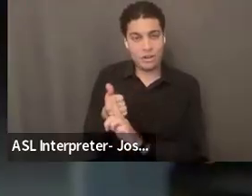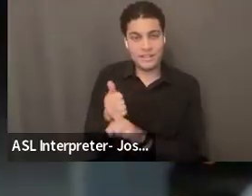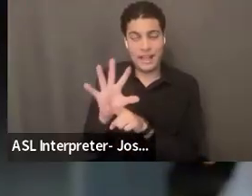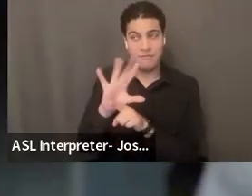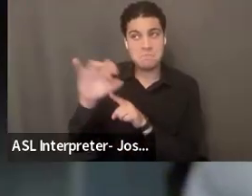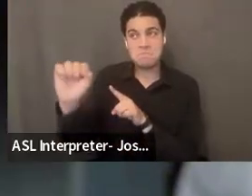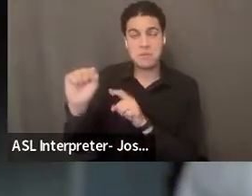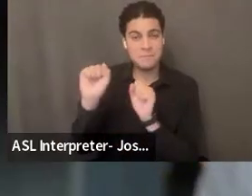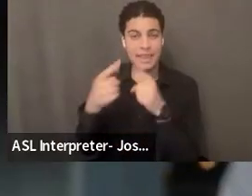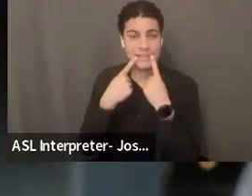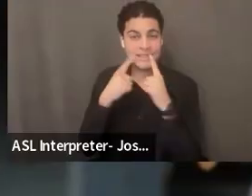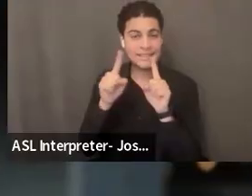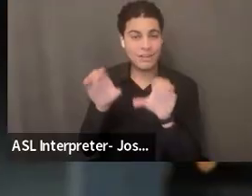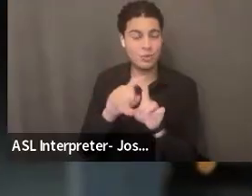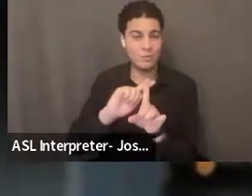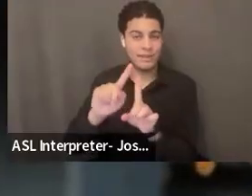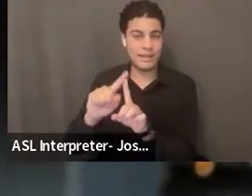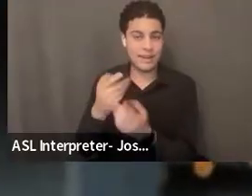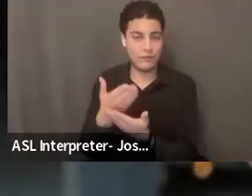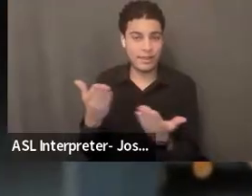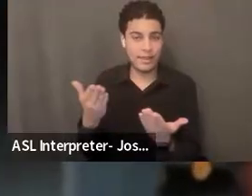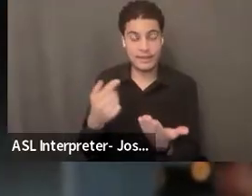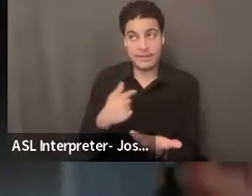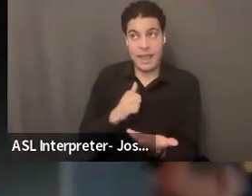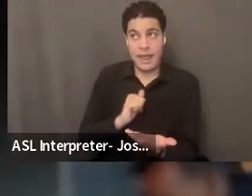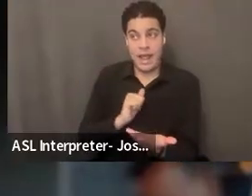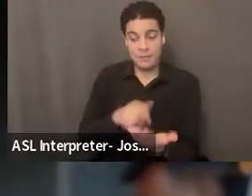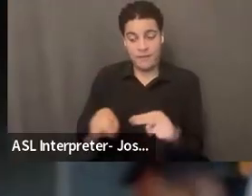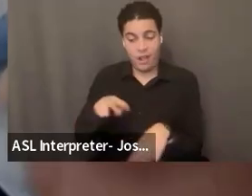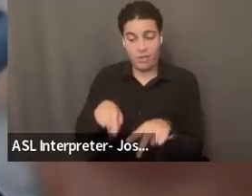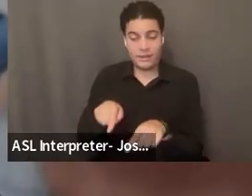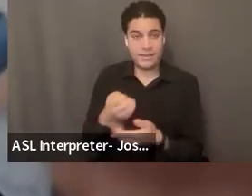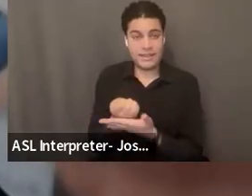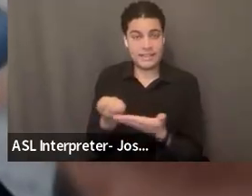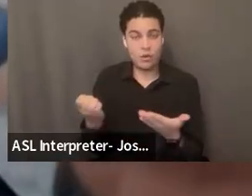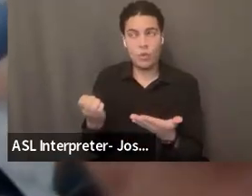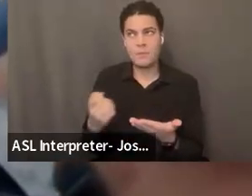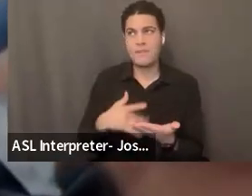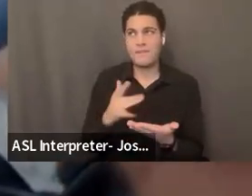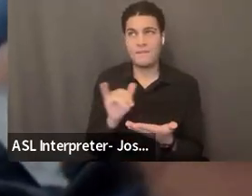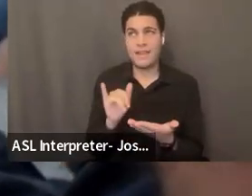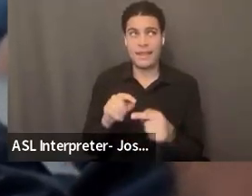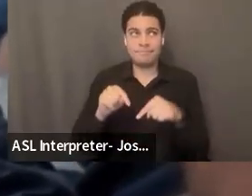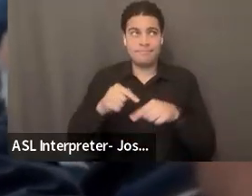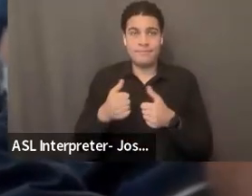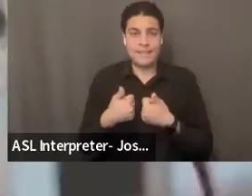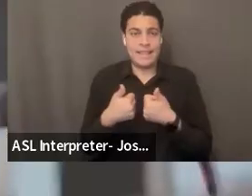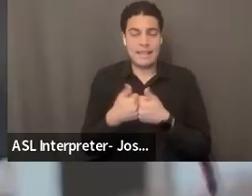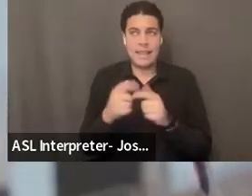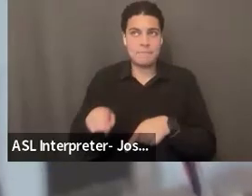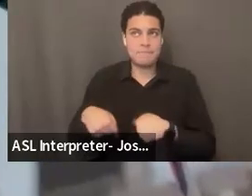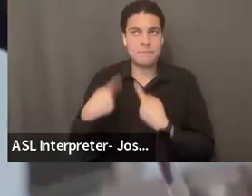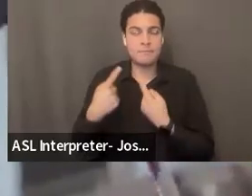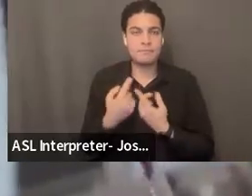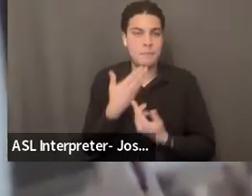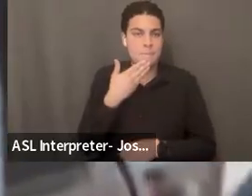do. I mean, I can definitely say that this is the most engaged I've been in a game, you know, to be